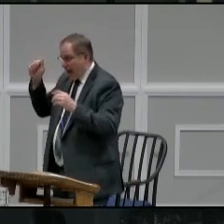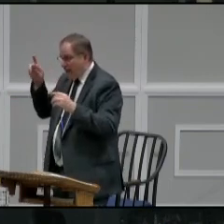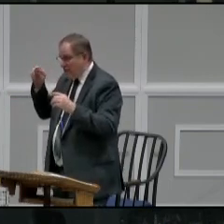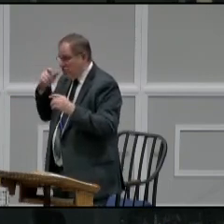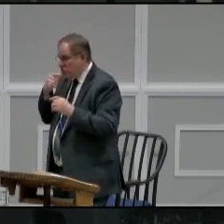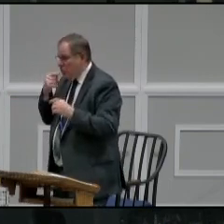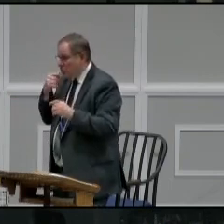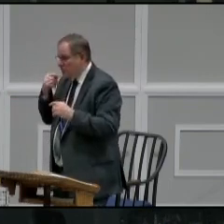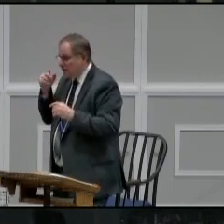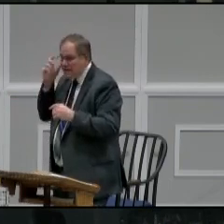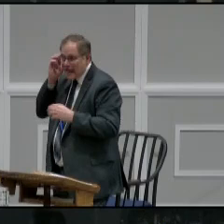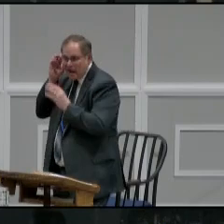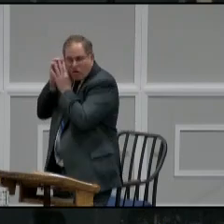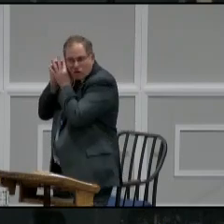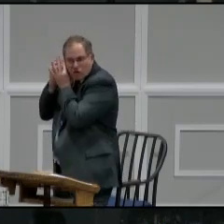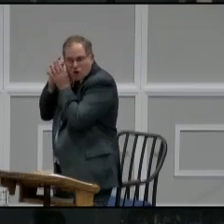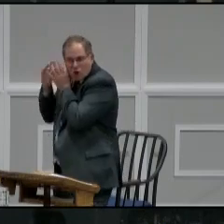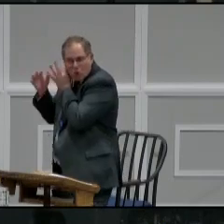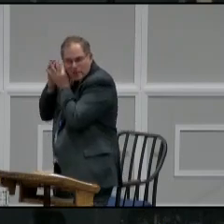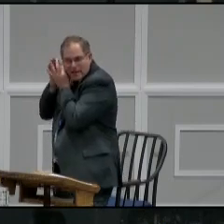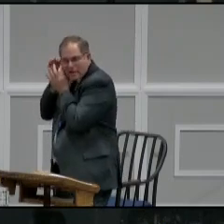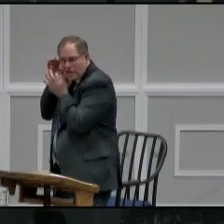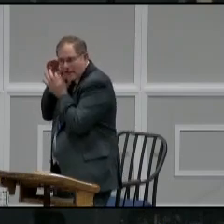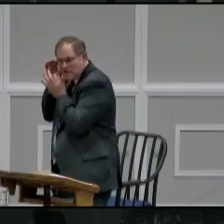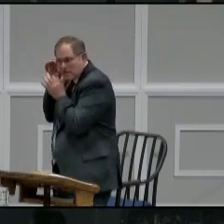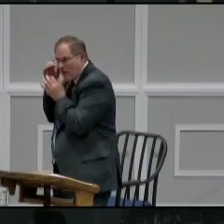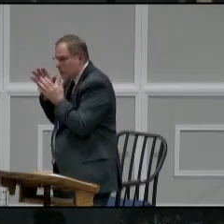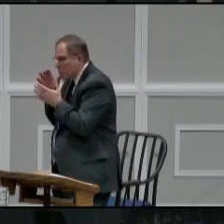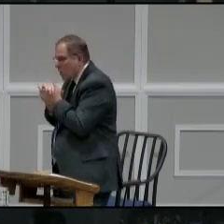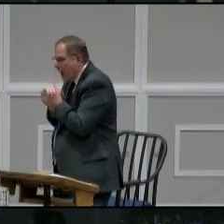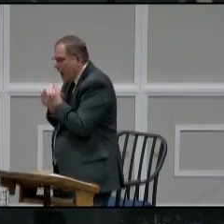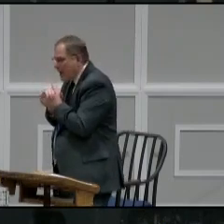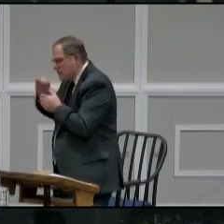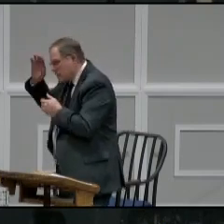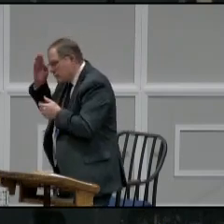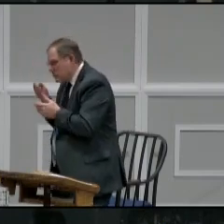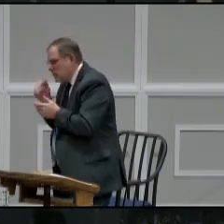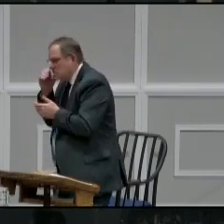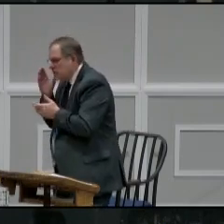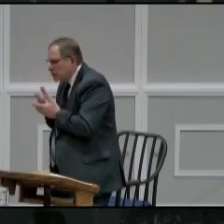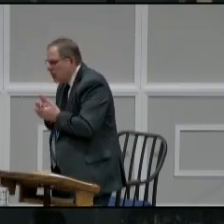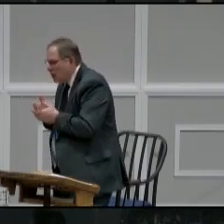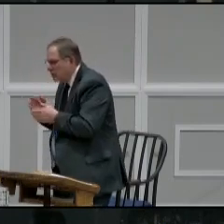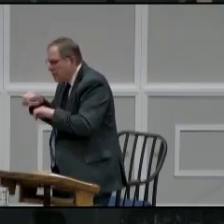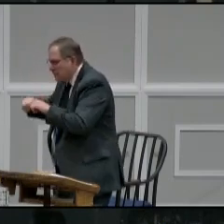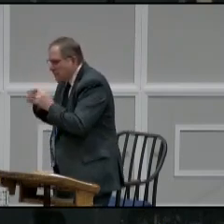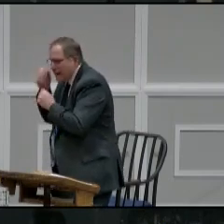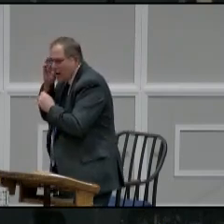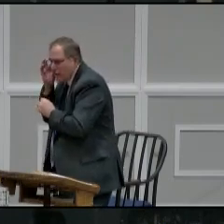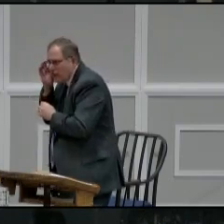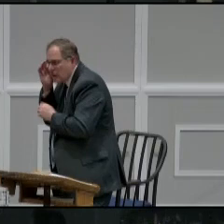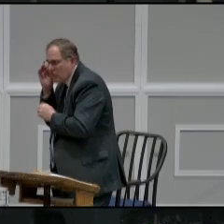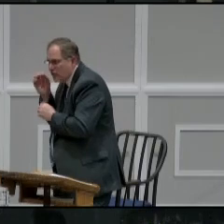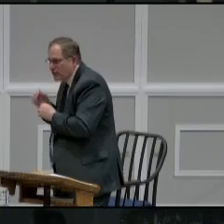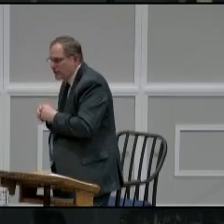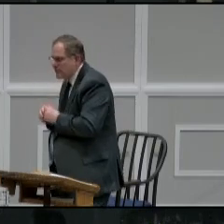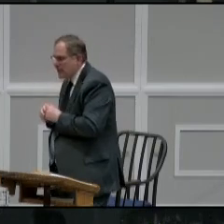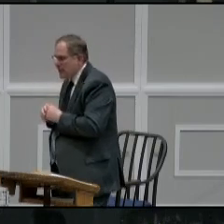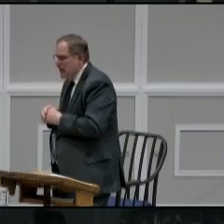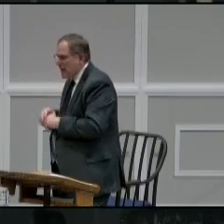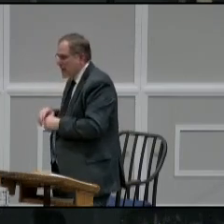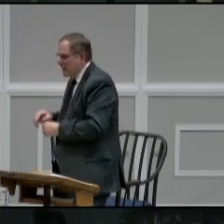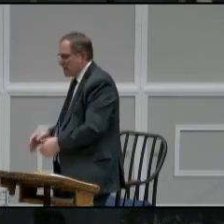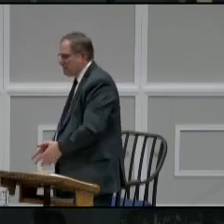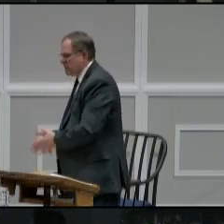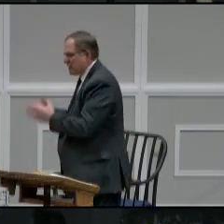daughters, and bring them unto me. And the people break off the golden earrings. Did you see anything in